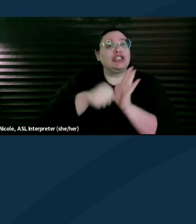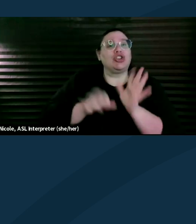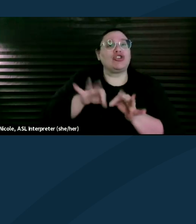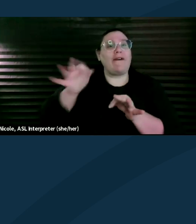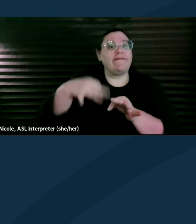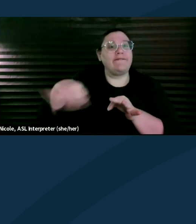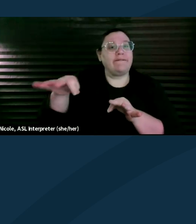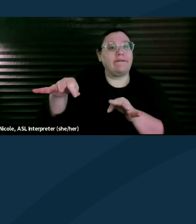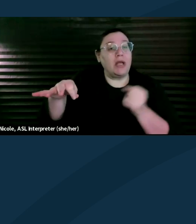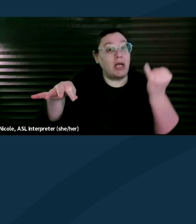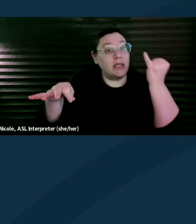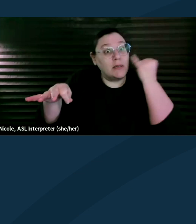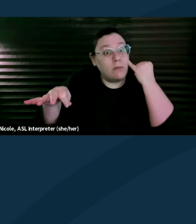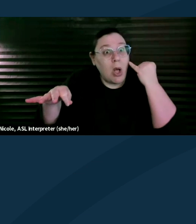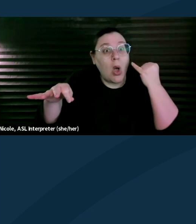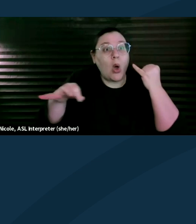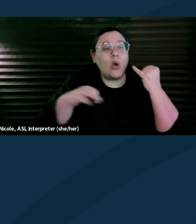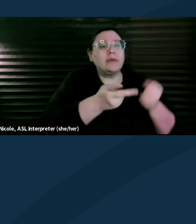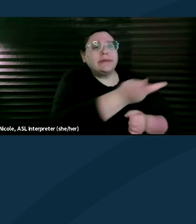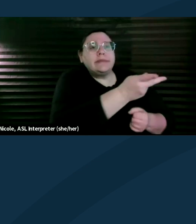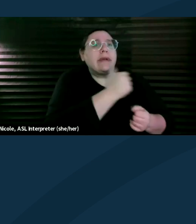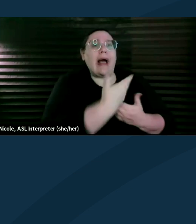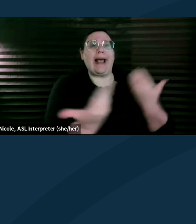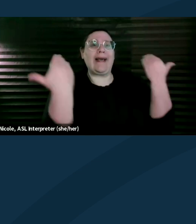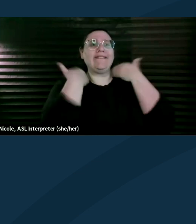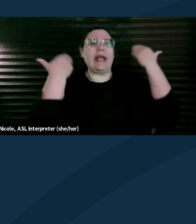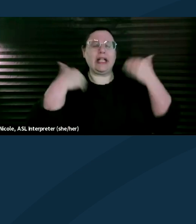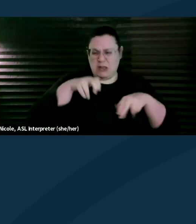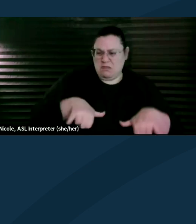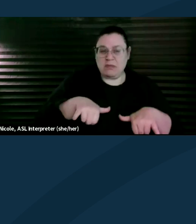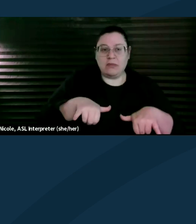if I had stayed in that mindset, I probably wouldn't be here today.